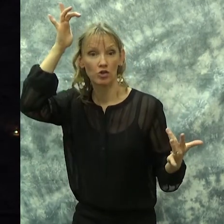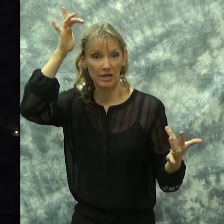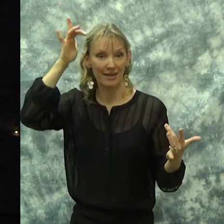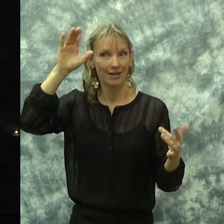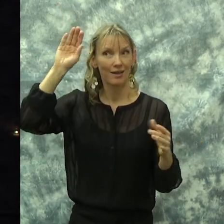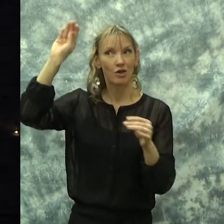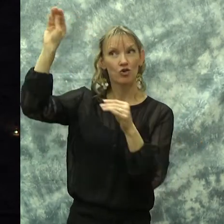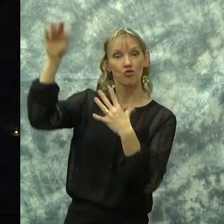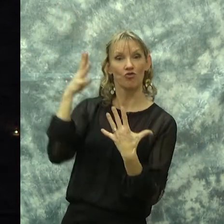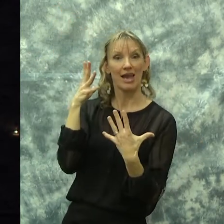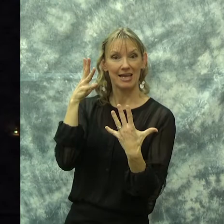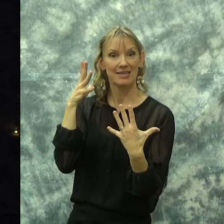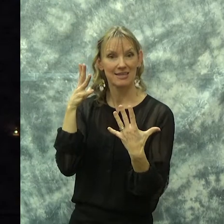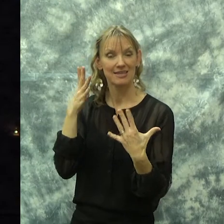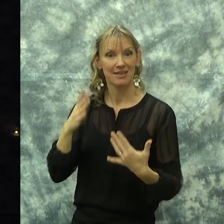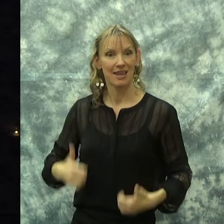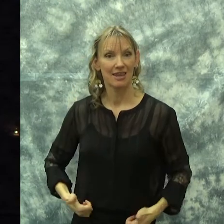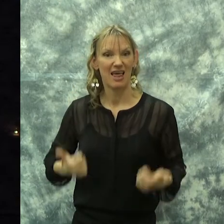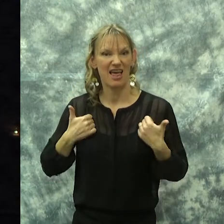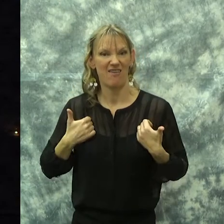grace-filled life that it is.